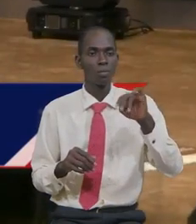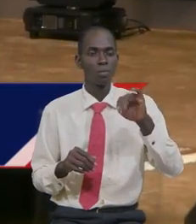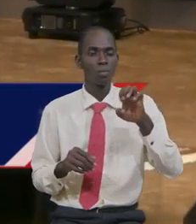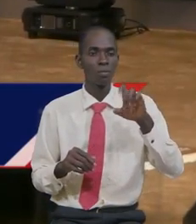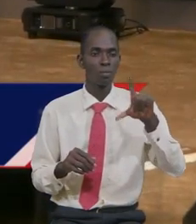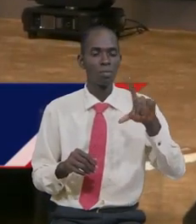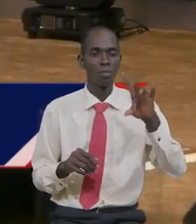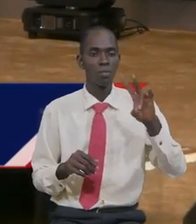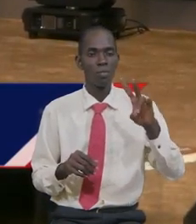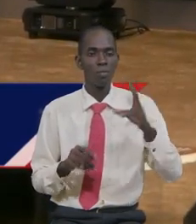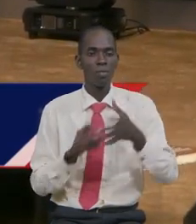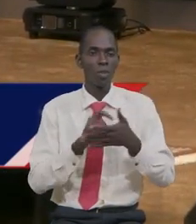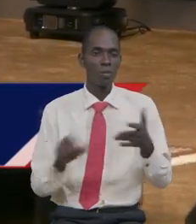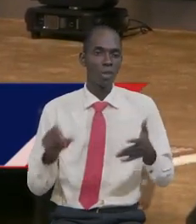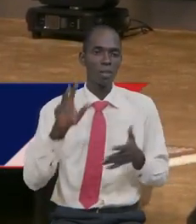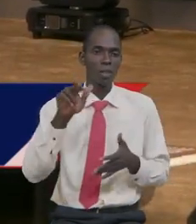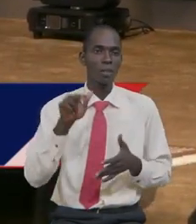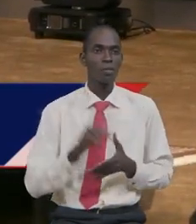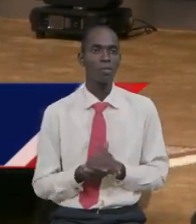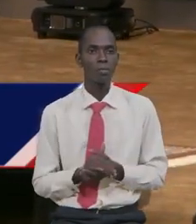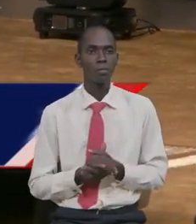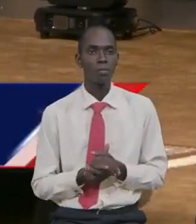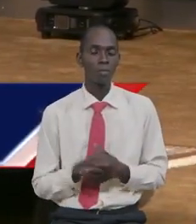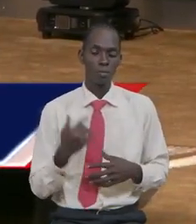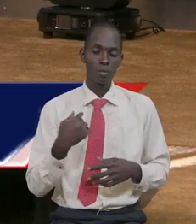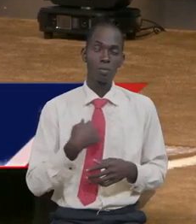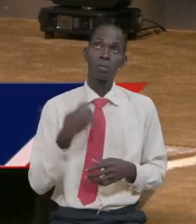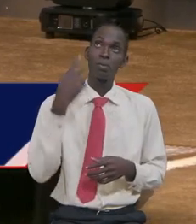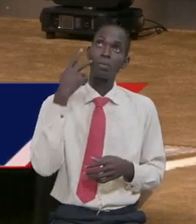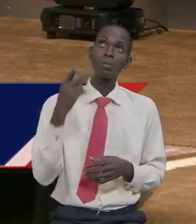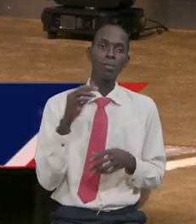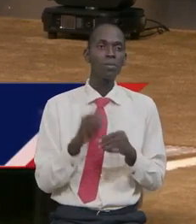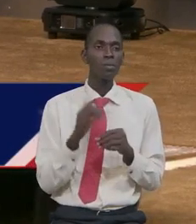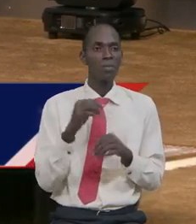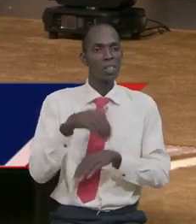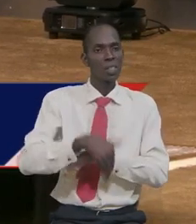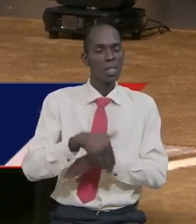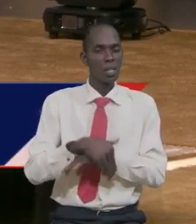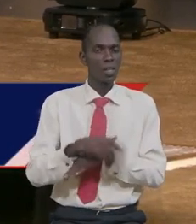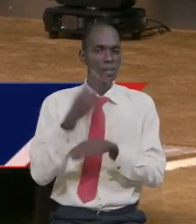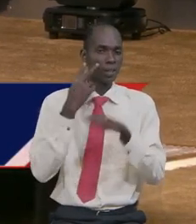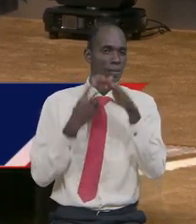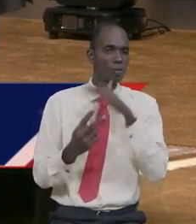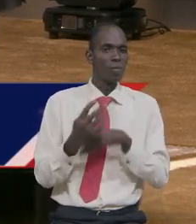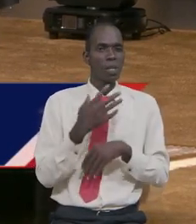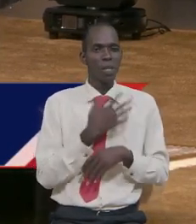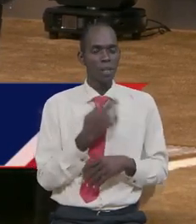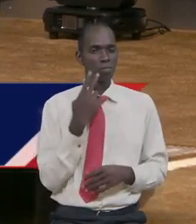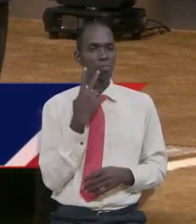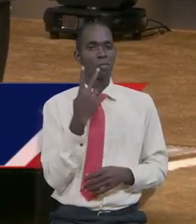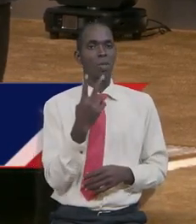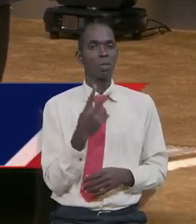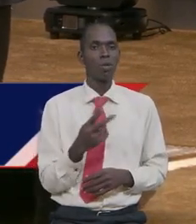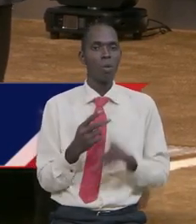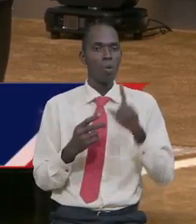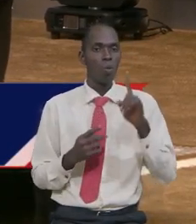14. Daniel chapter 7, verse 13. I saw in the night vision, and behold, the